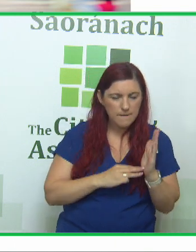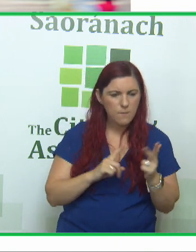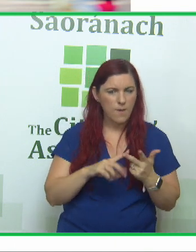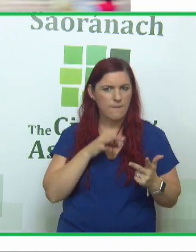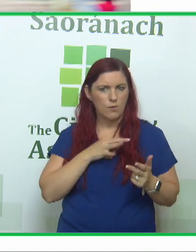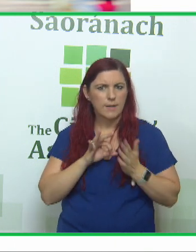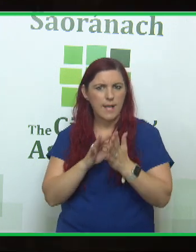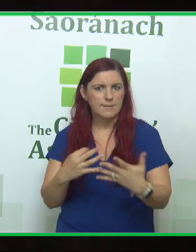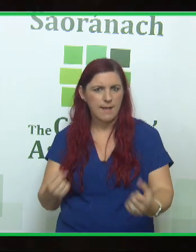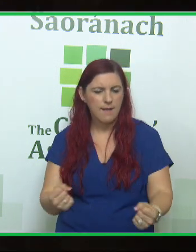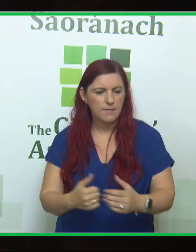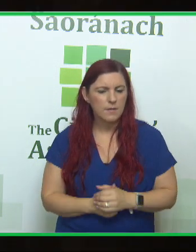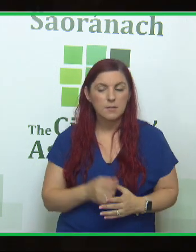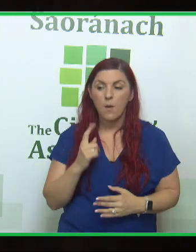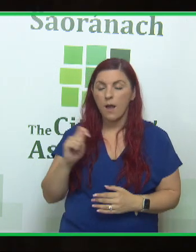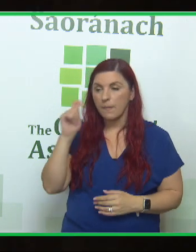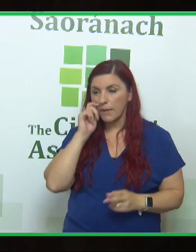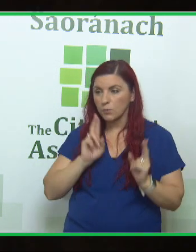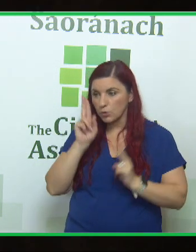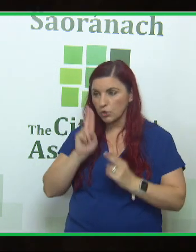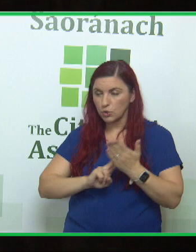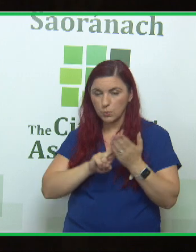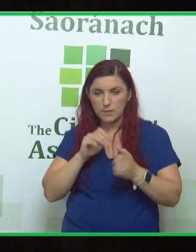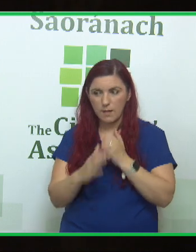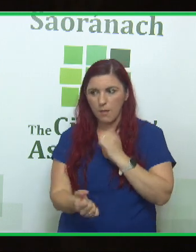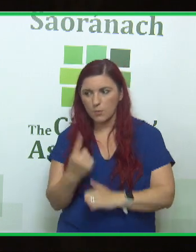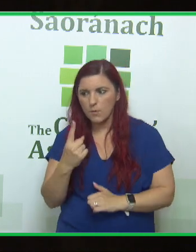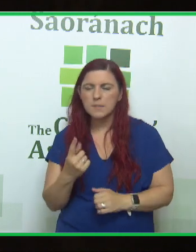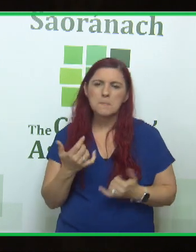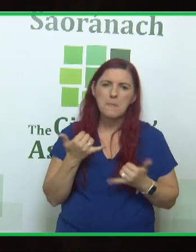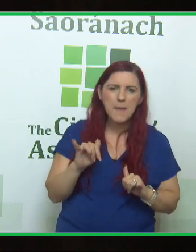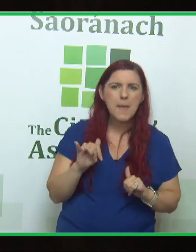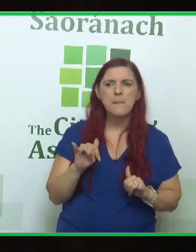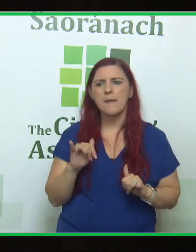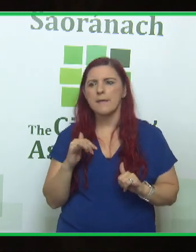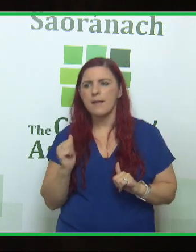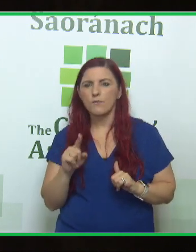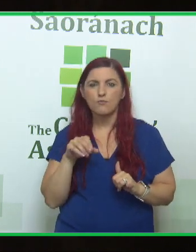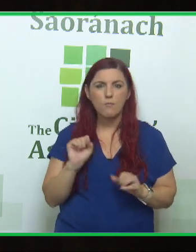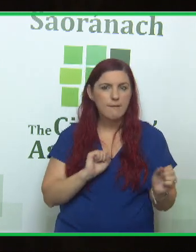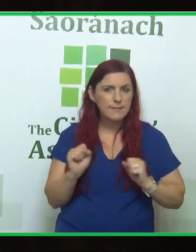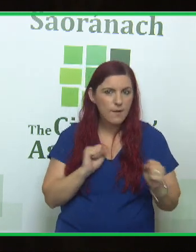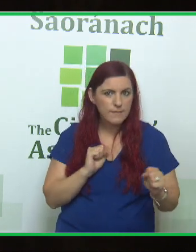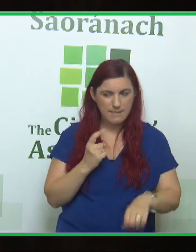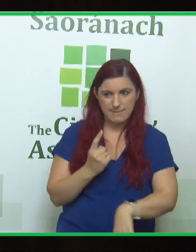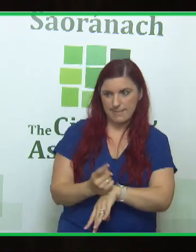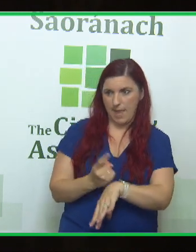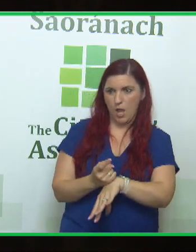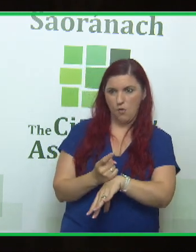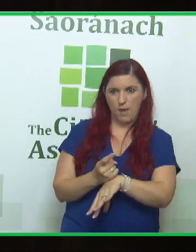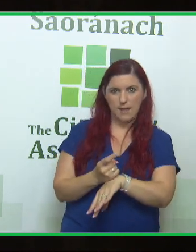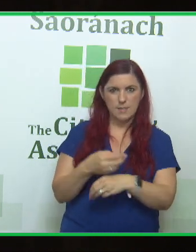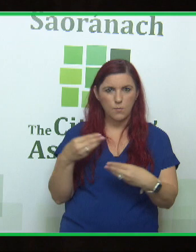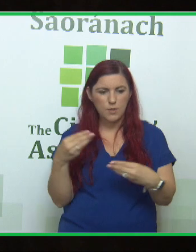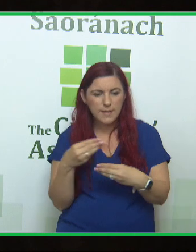guidance. I think we should avail of the opportunity to maybe put drug services at the vanguard of